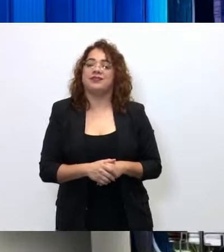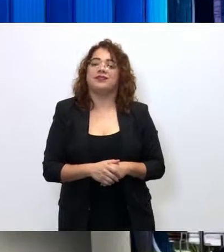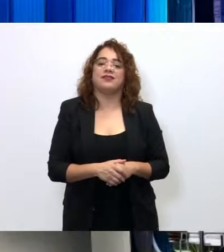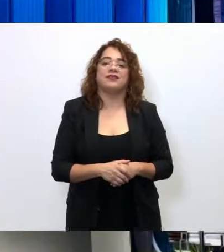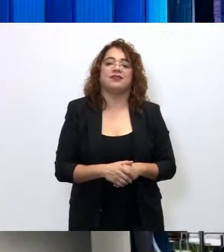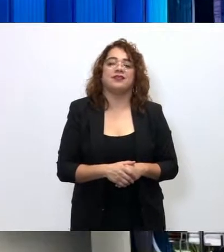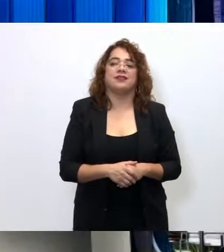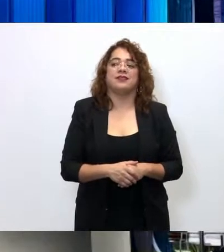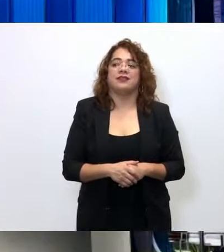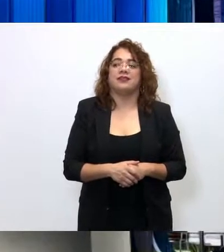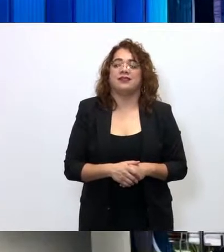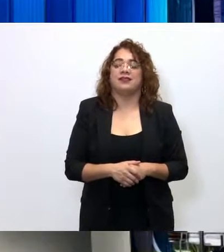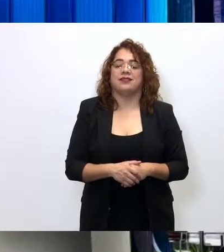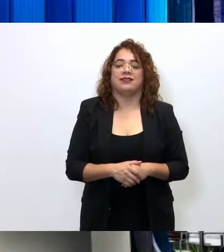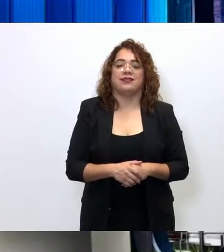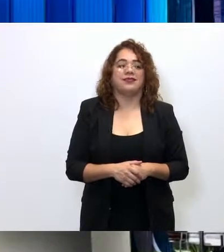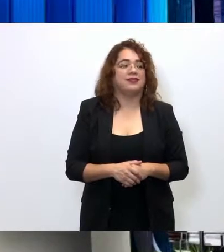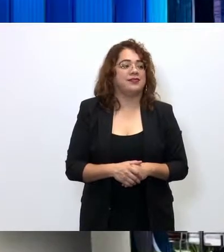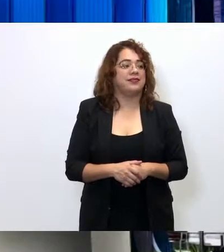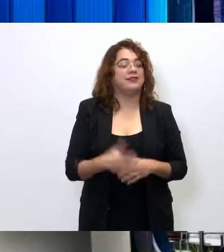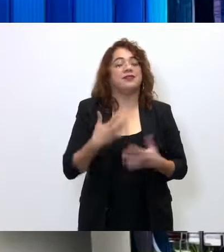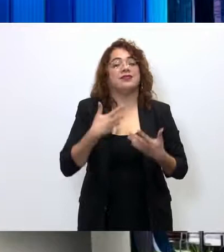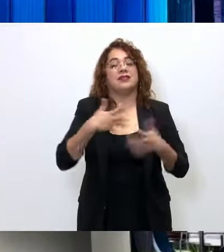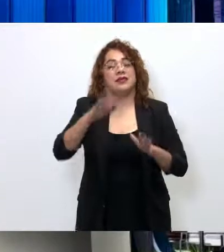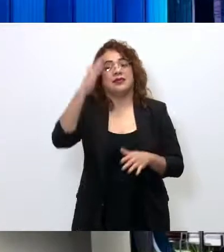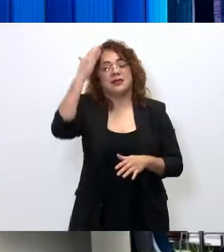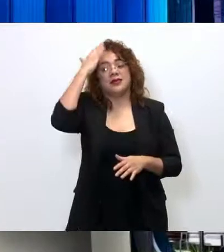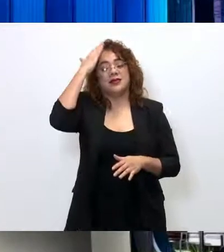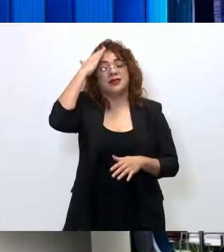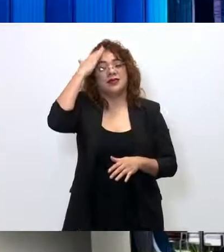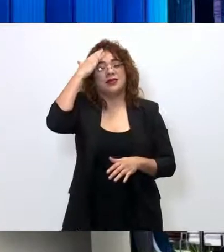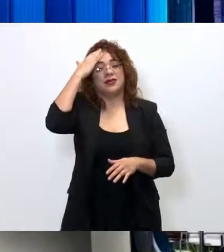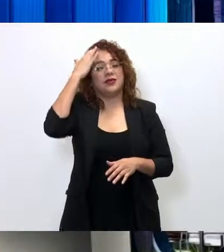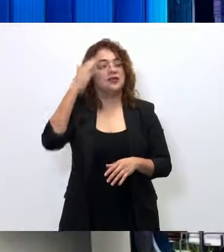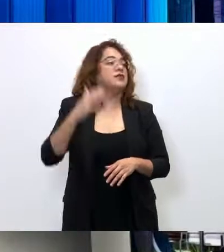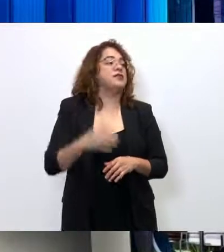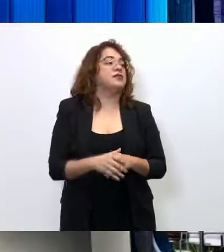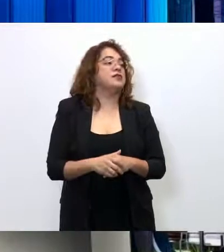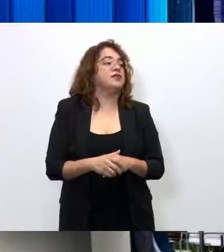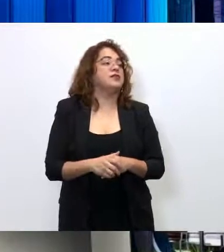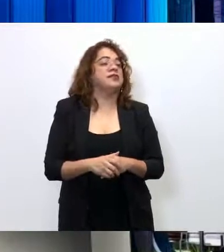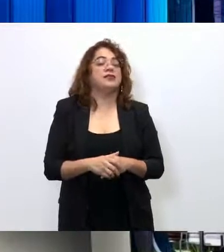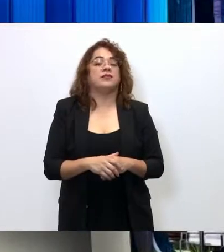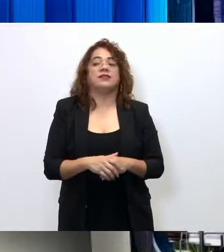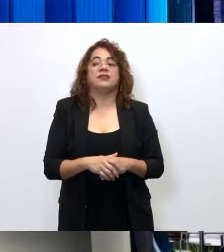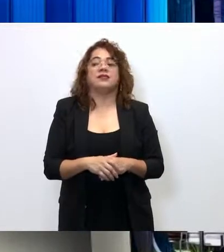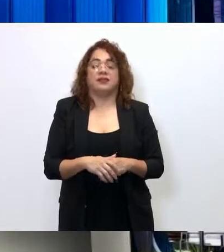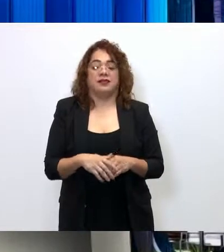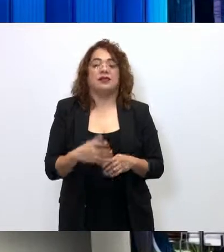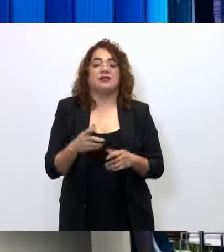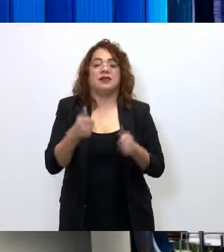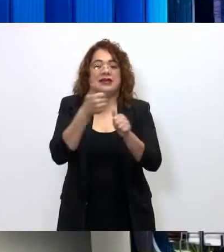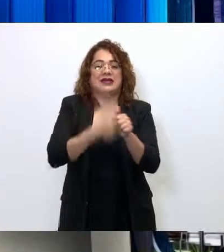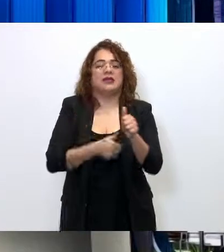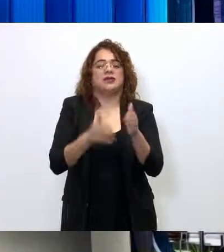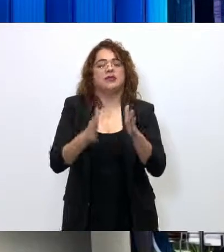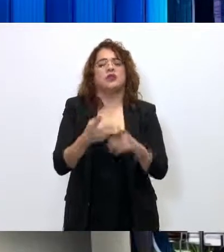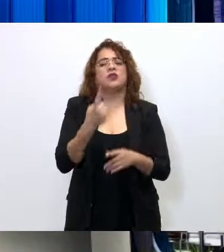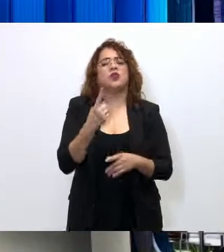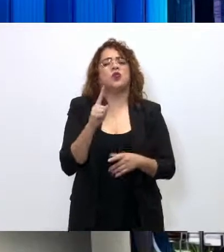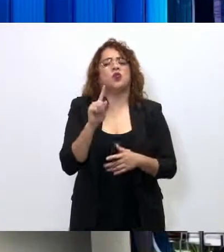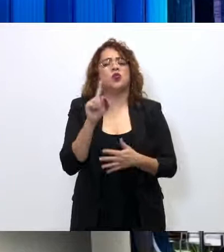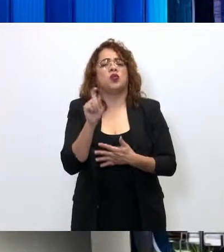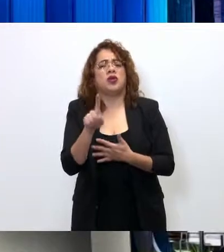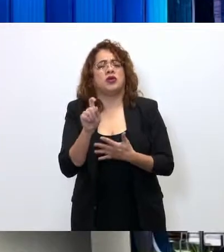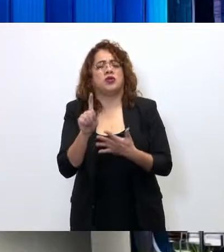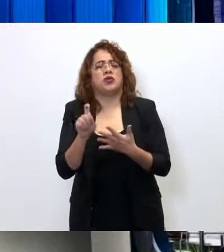Now we'll take questions from the media. As a reminder, we'll be asking, each reporter will have an opportunity to ask one question. Additional questions